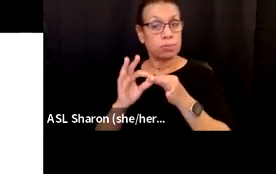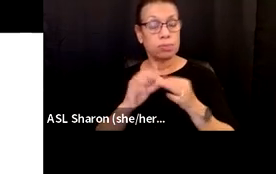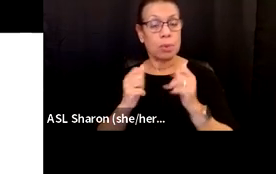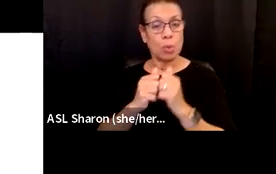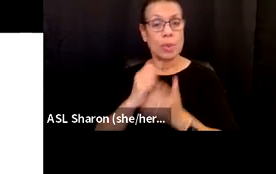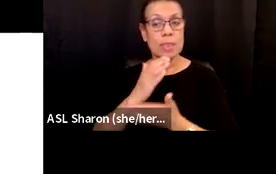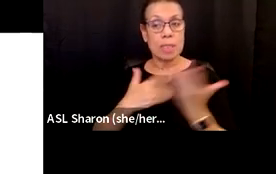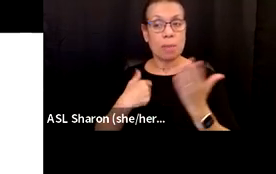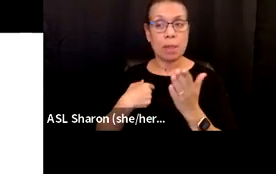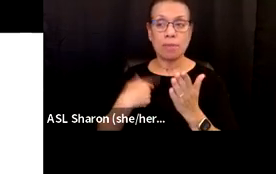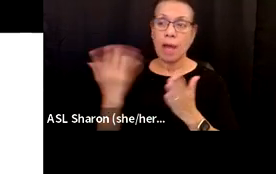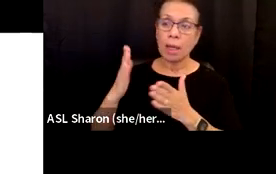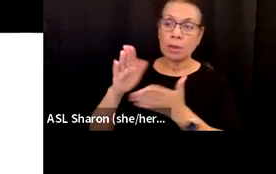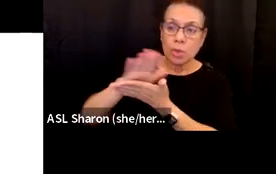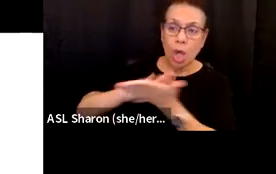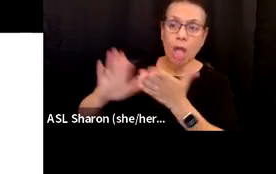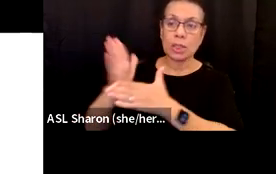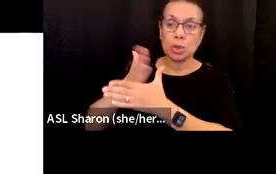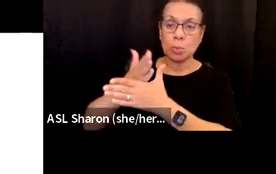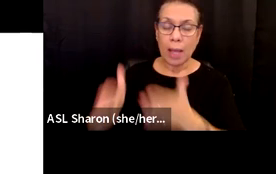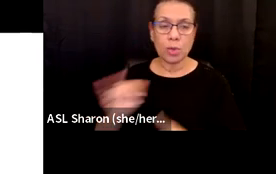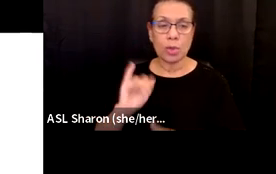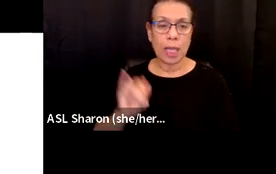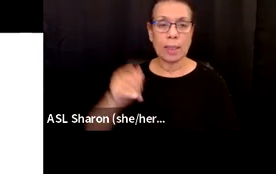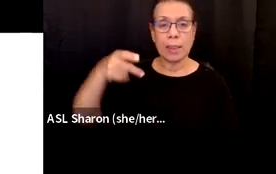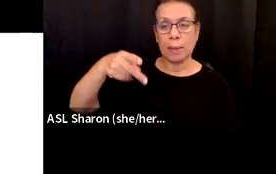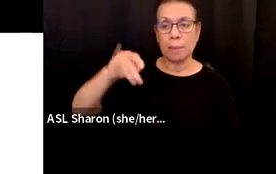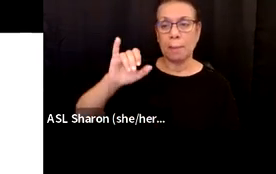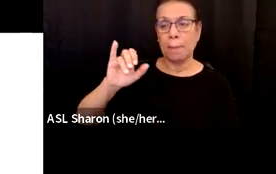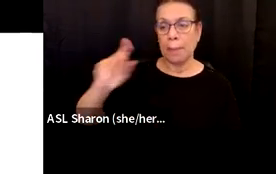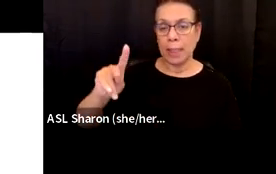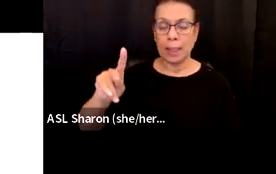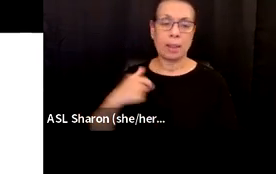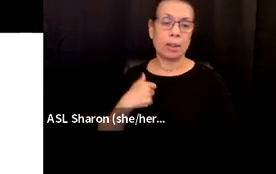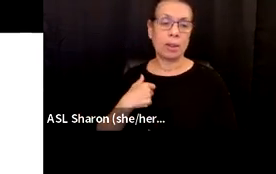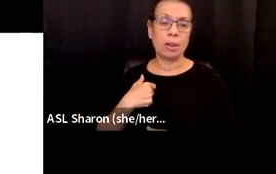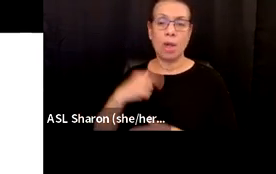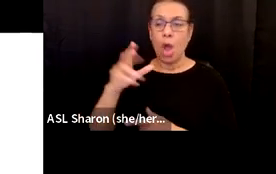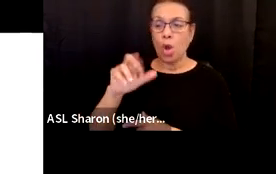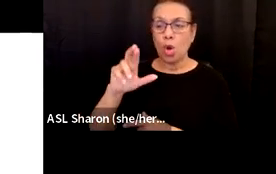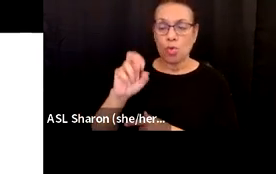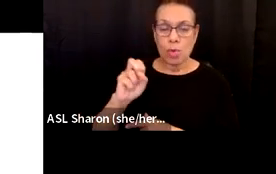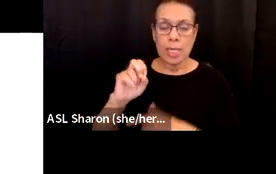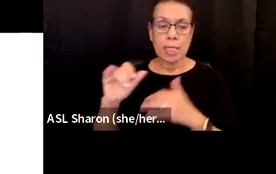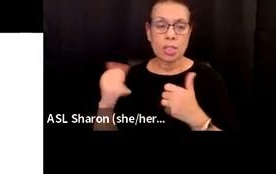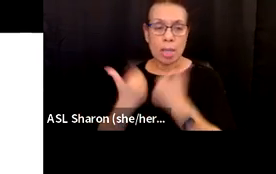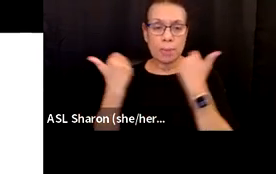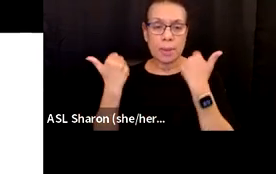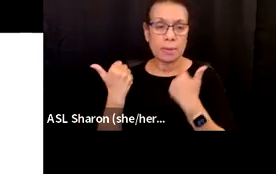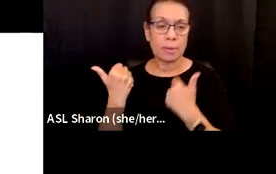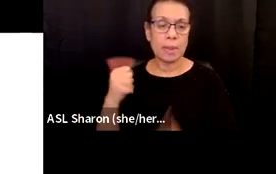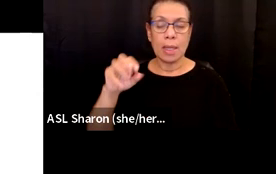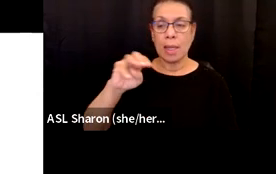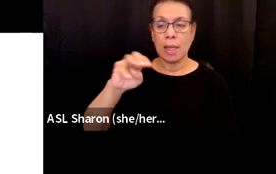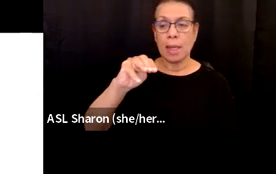our career focused partners uh such as the pic career champions network mass insight college